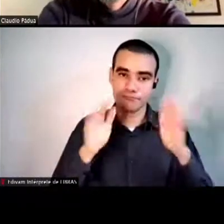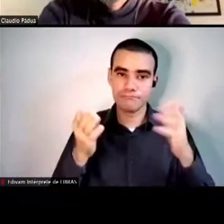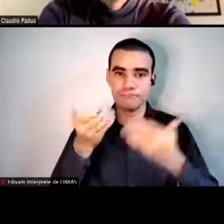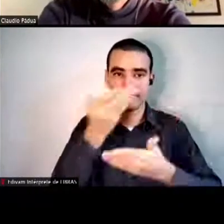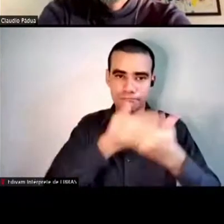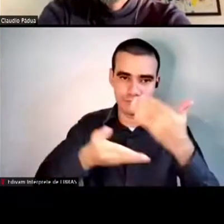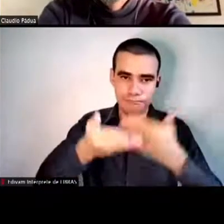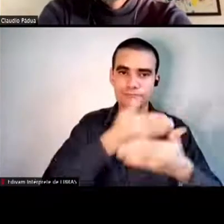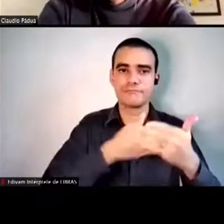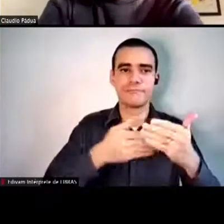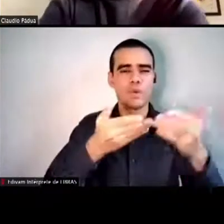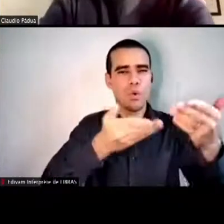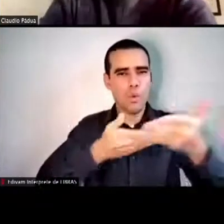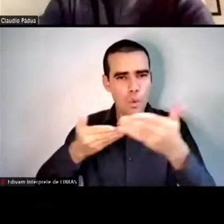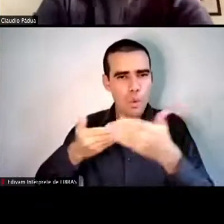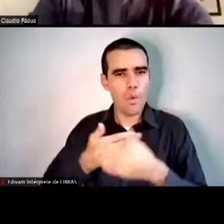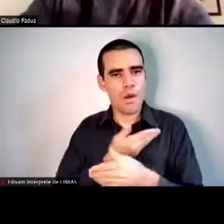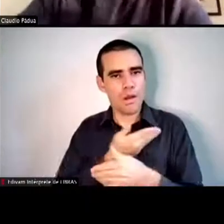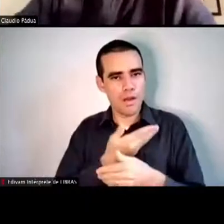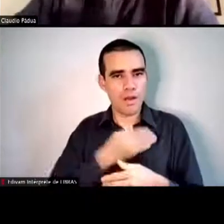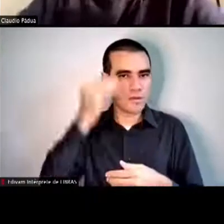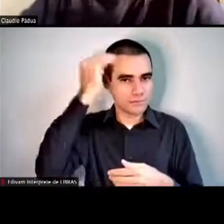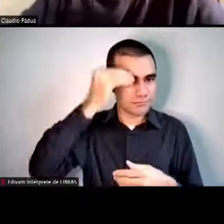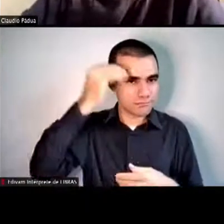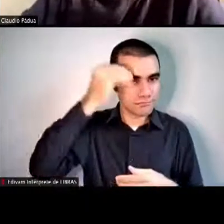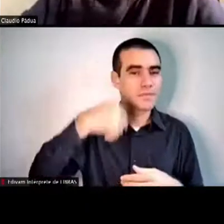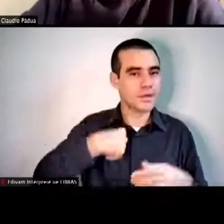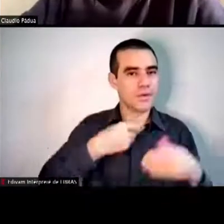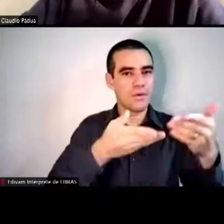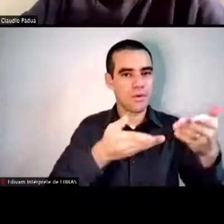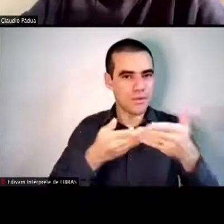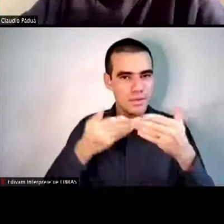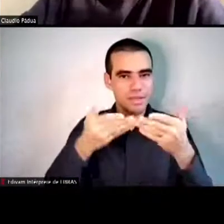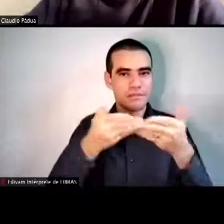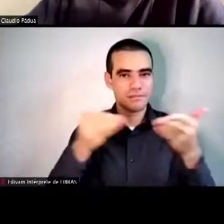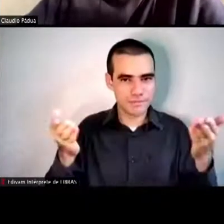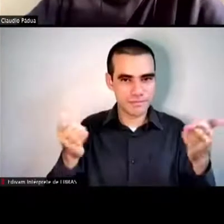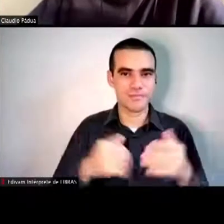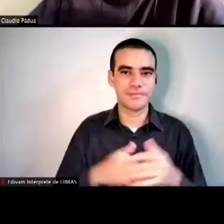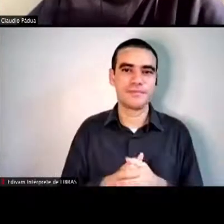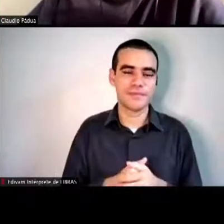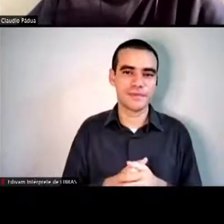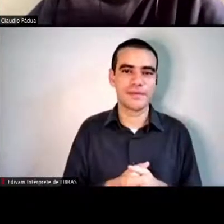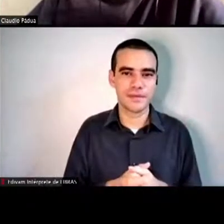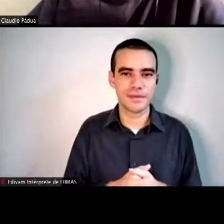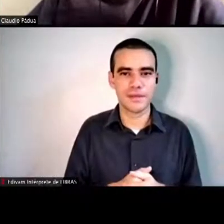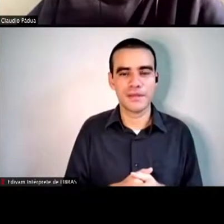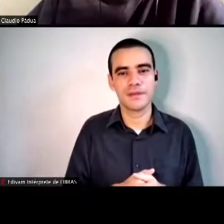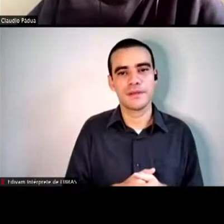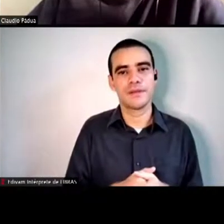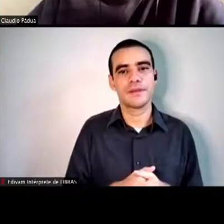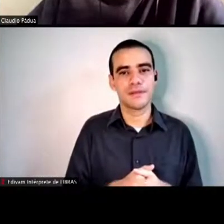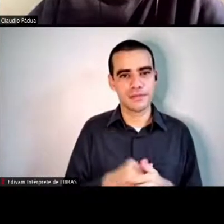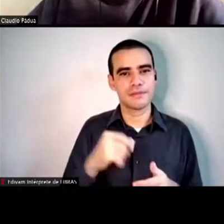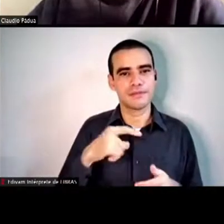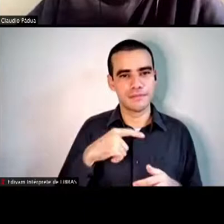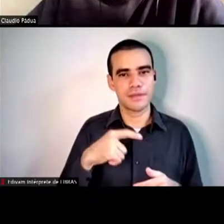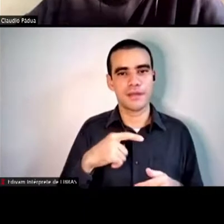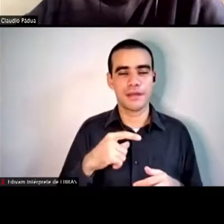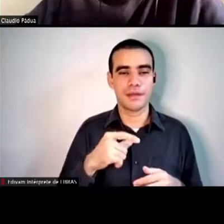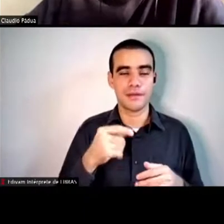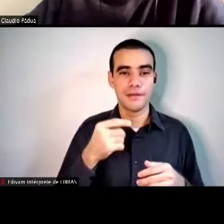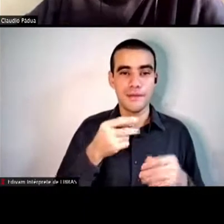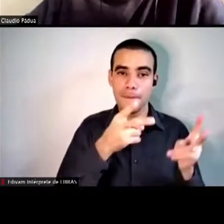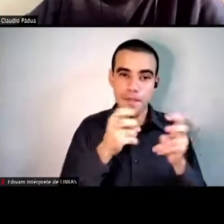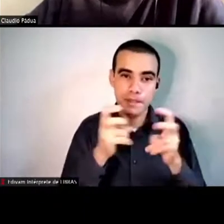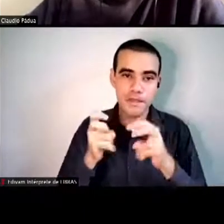and interact more and invite the colleagues to this experience. I would like to make the invitations